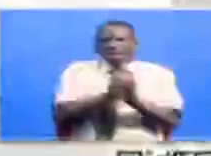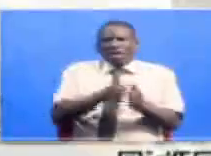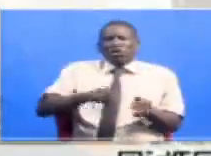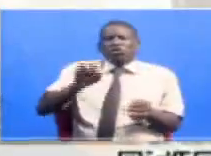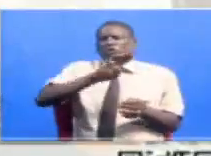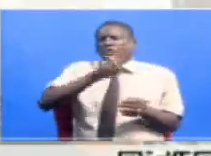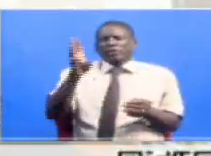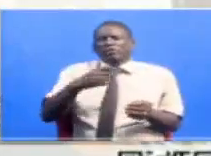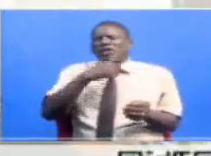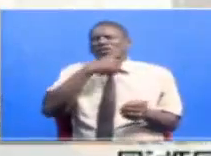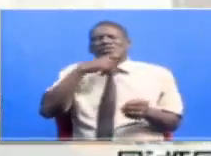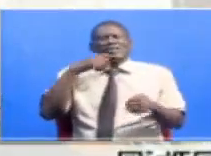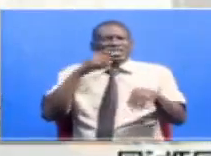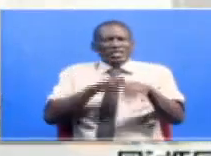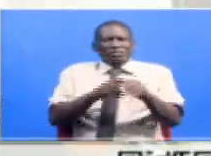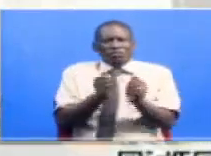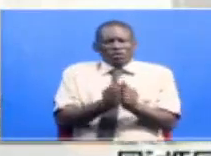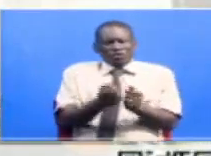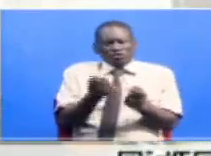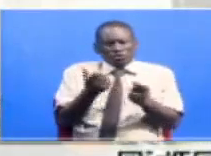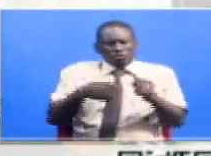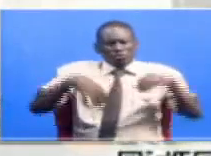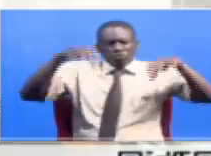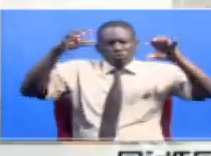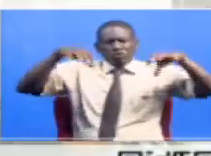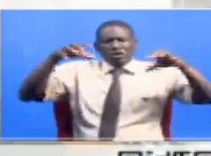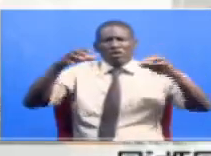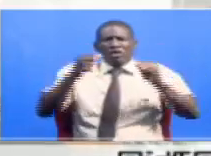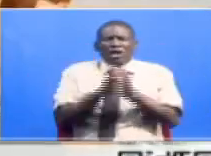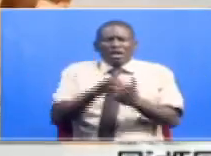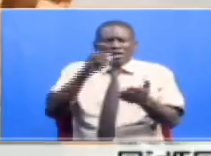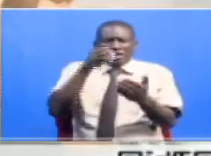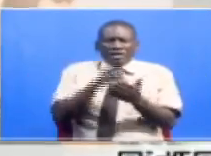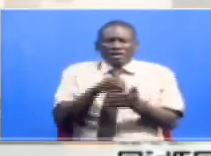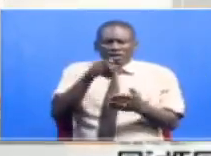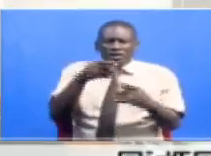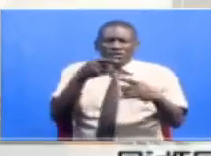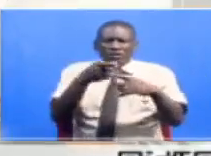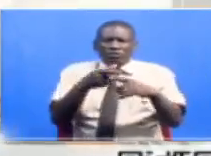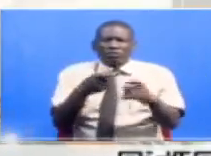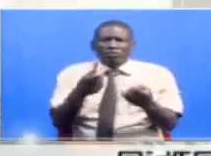dry conditions with occasional light showers. And that again is according